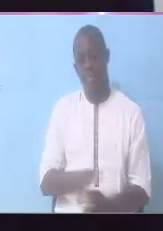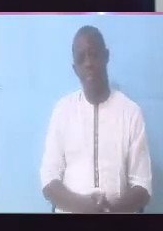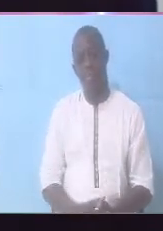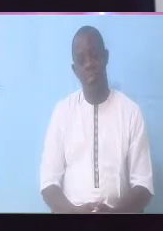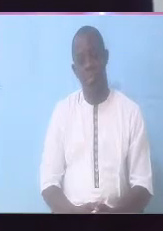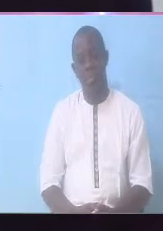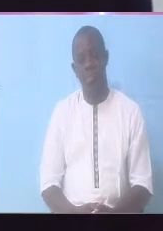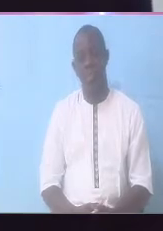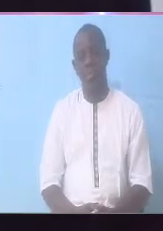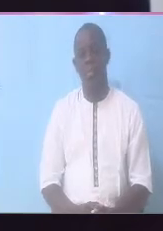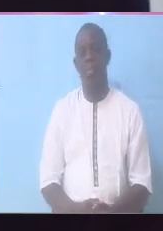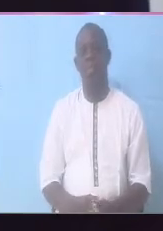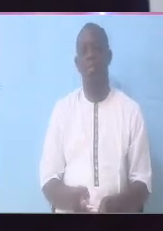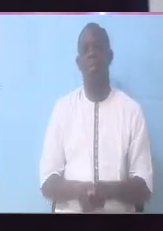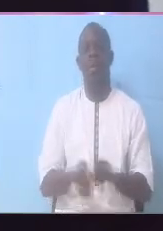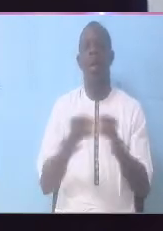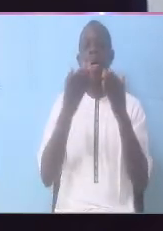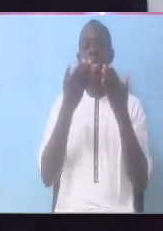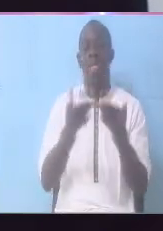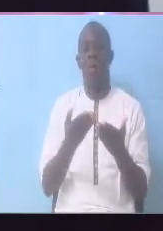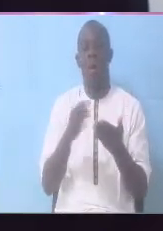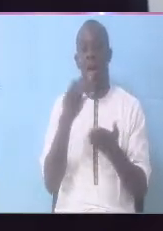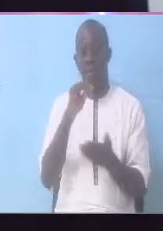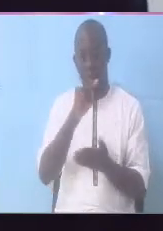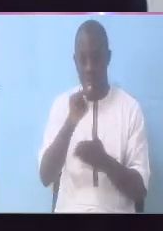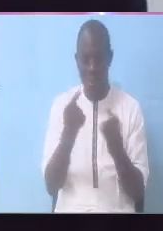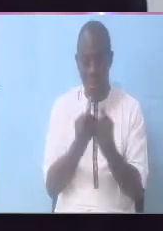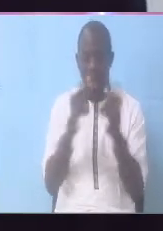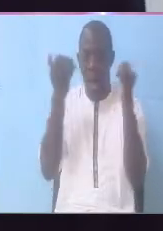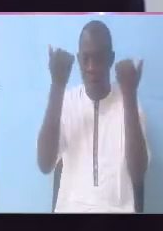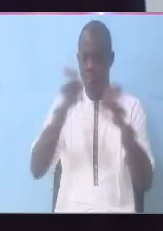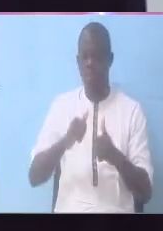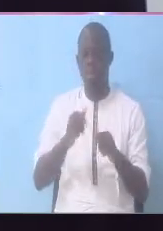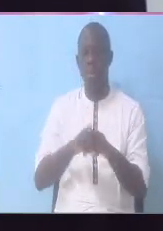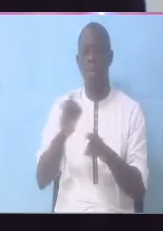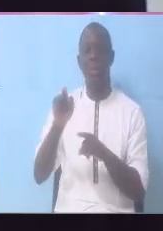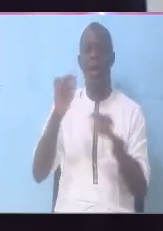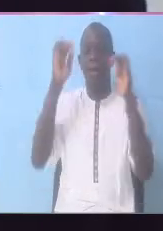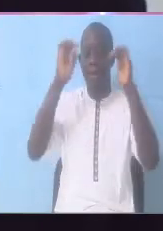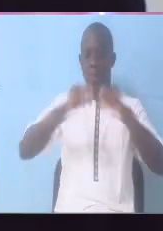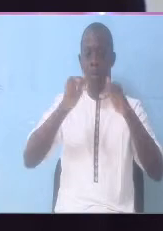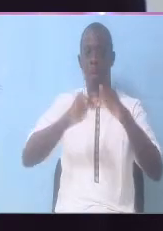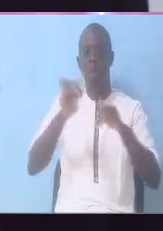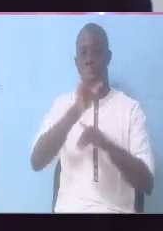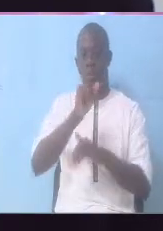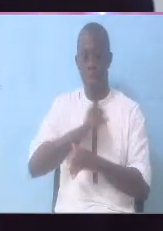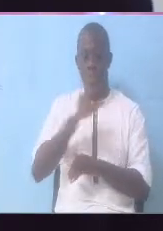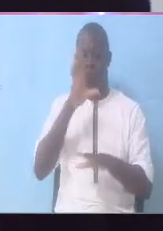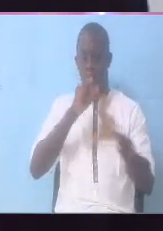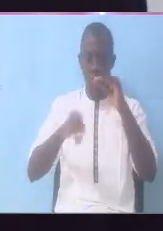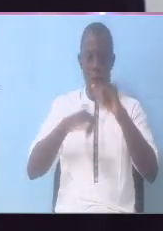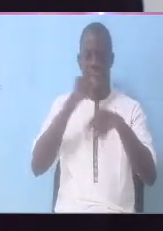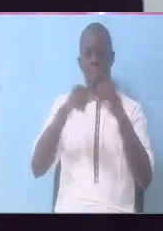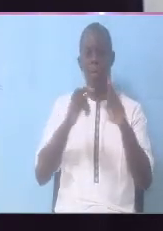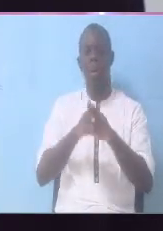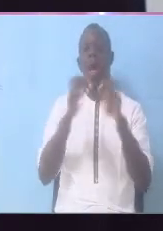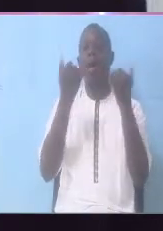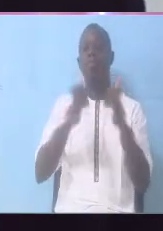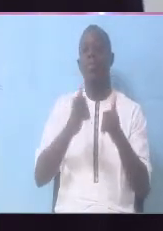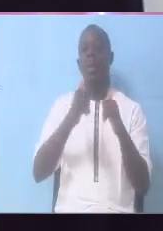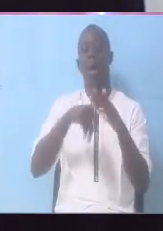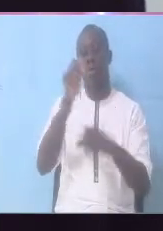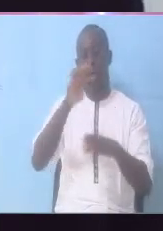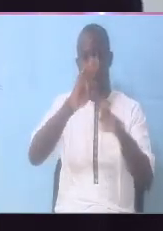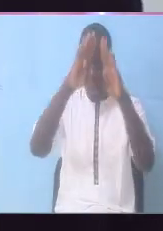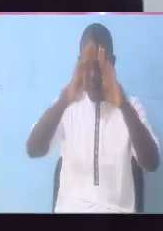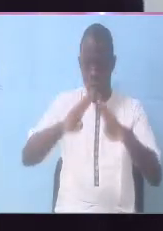So if that happened, I didn't see any meeting of church. That meeting I'm talking about happened at the corridor. This is where these people came, but